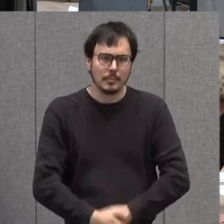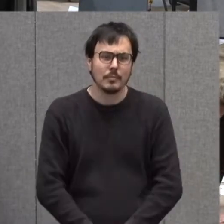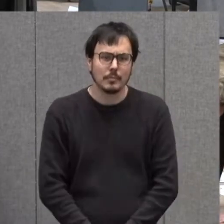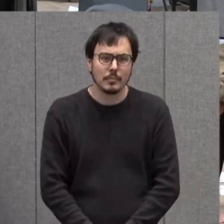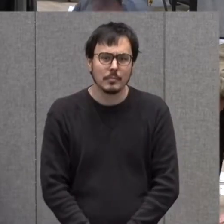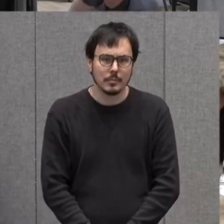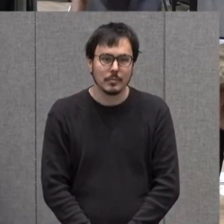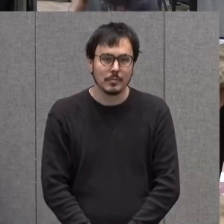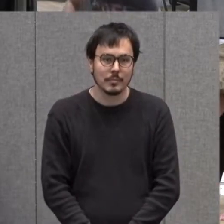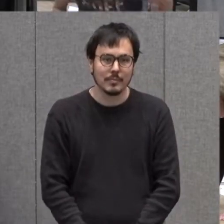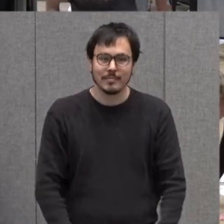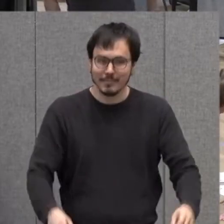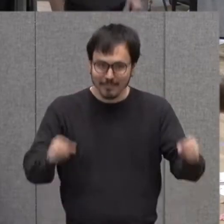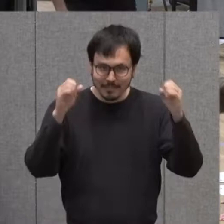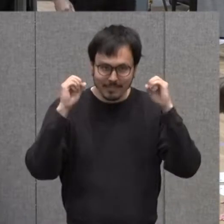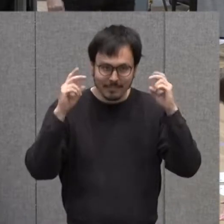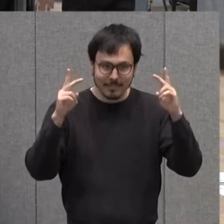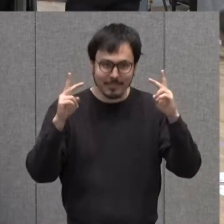All right.